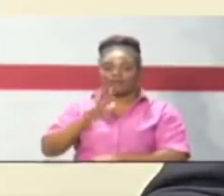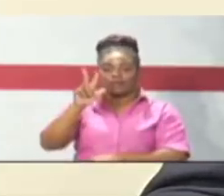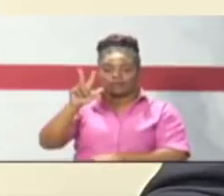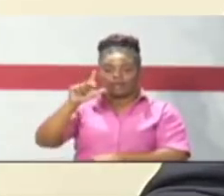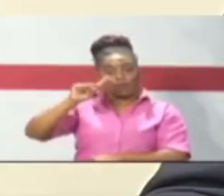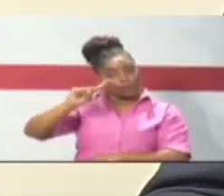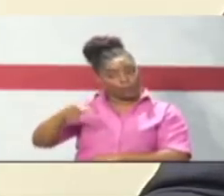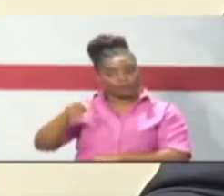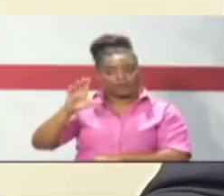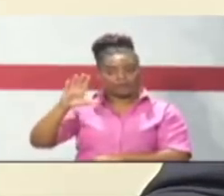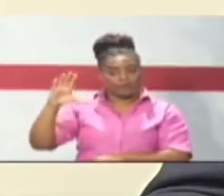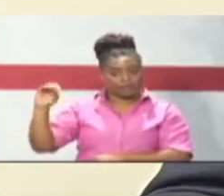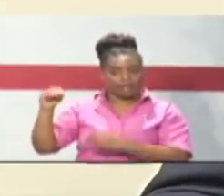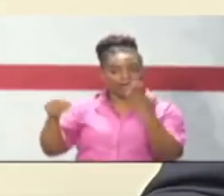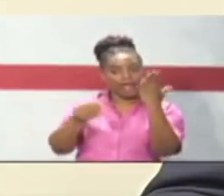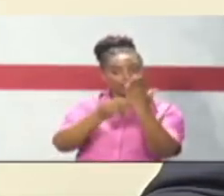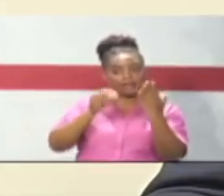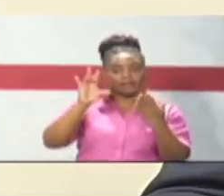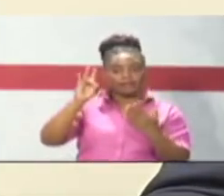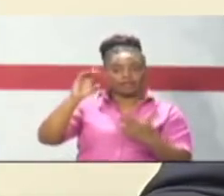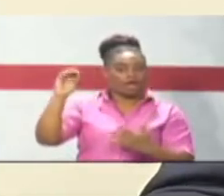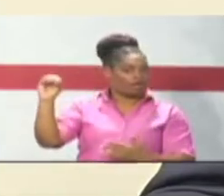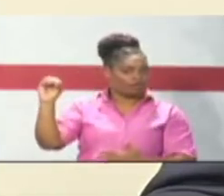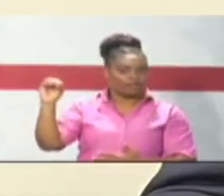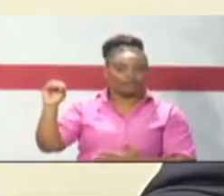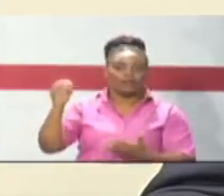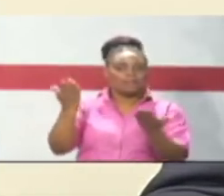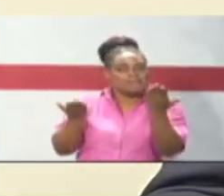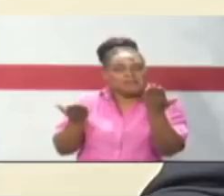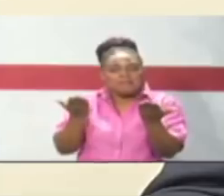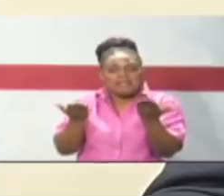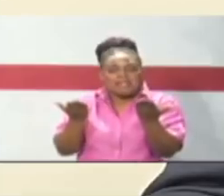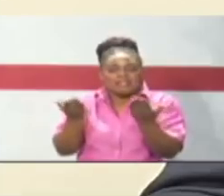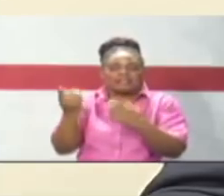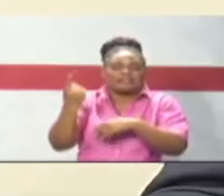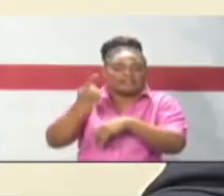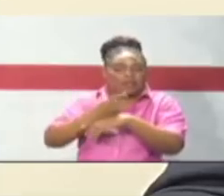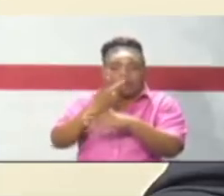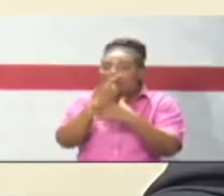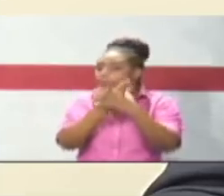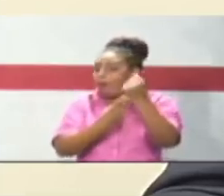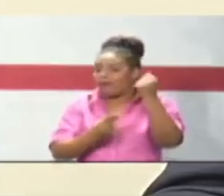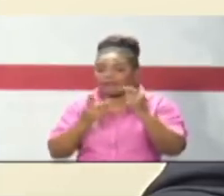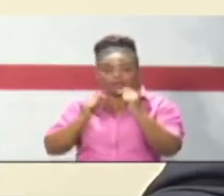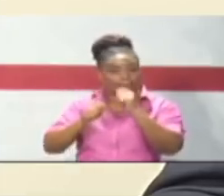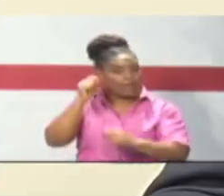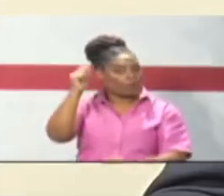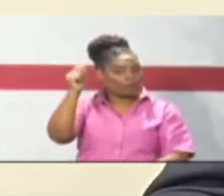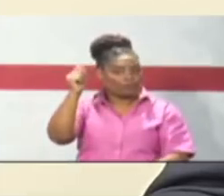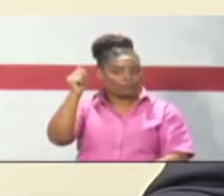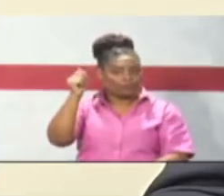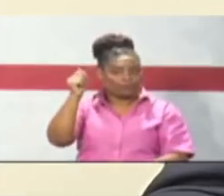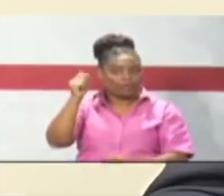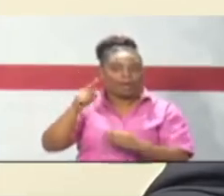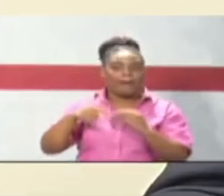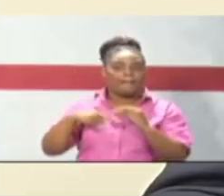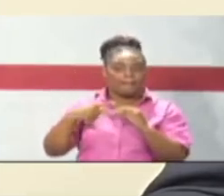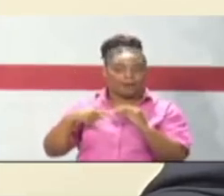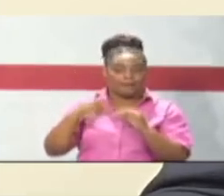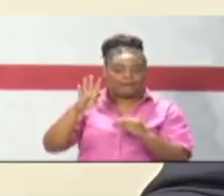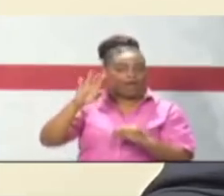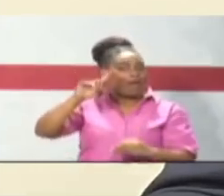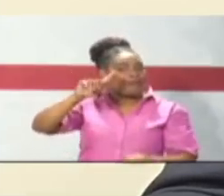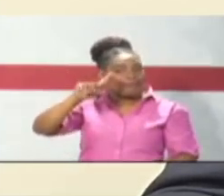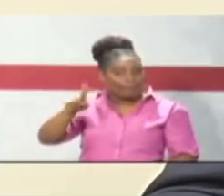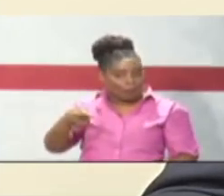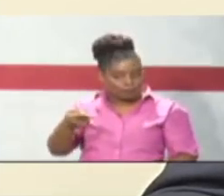doing roughly on a day across both islands, Trinidad and Tobago, about 4,000. You